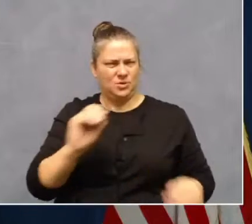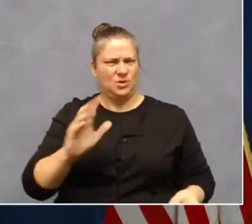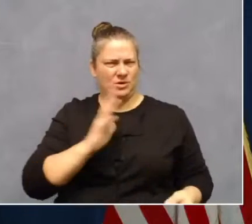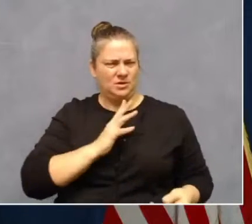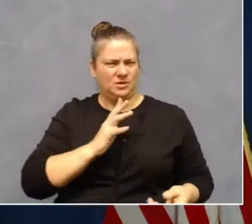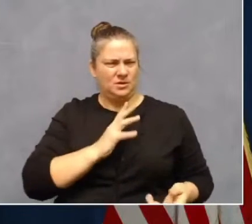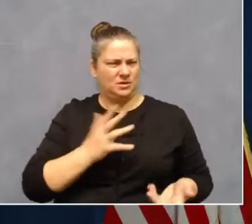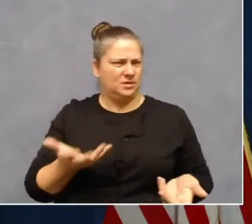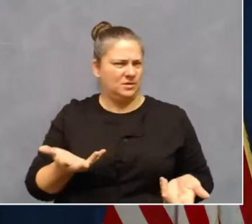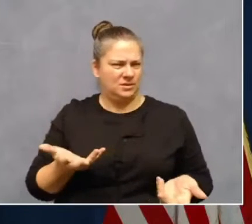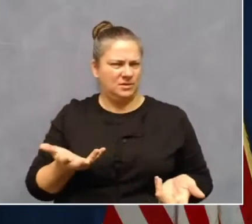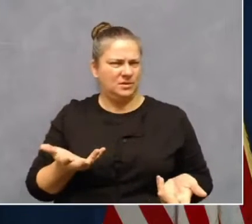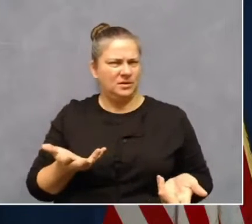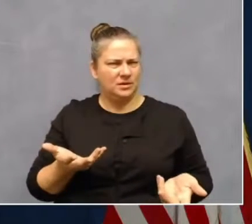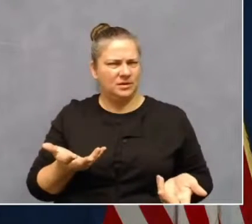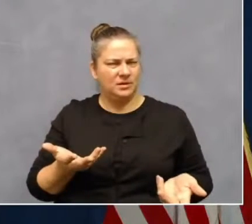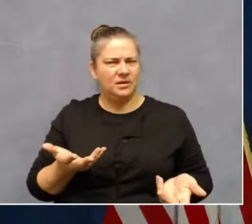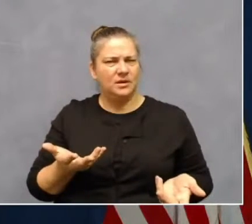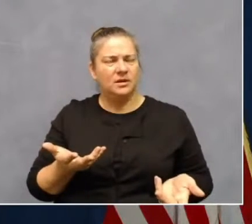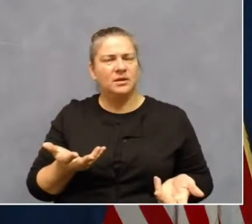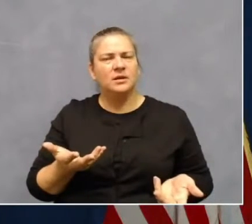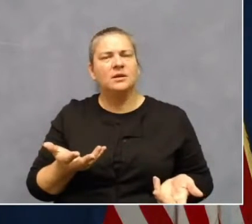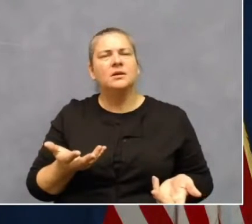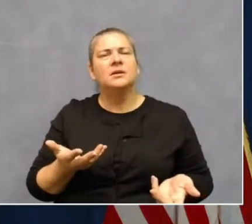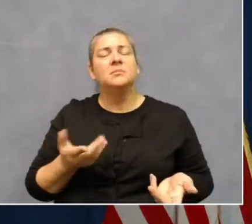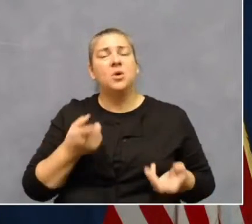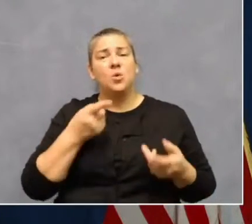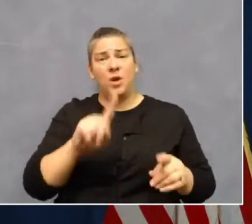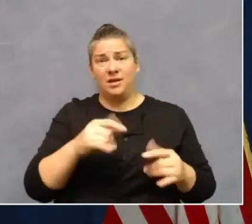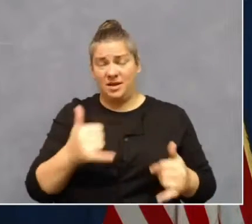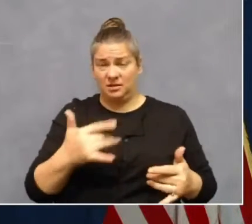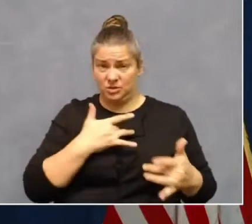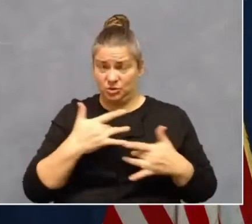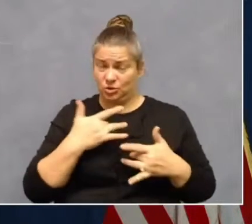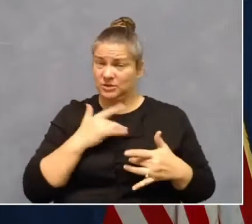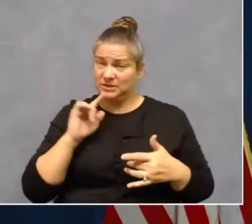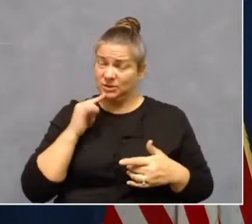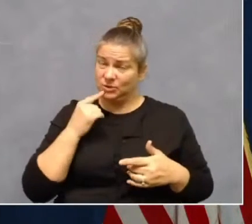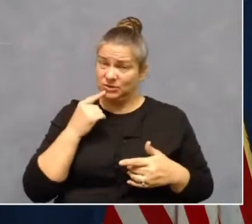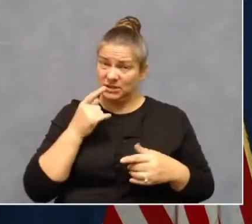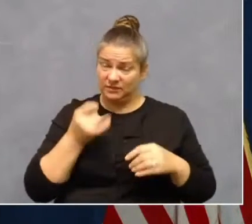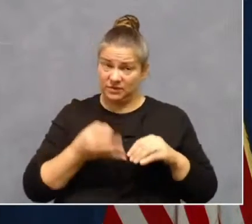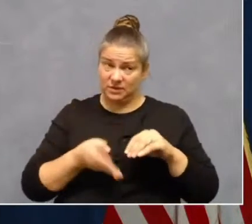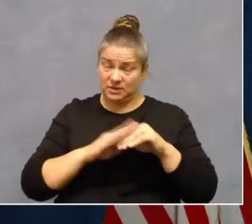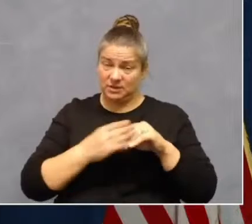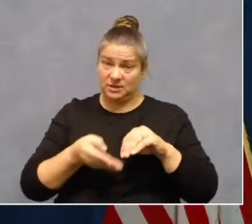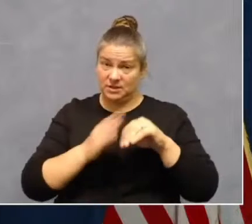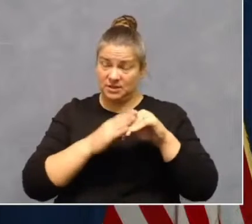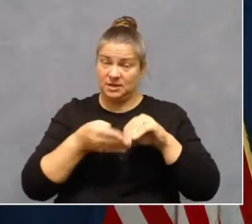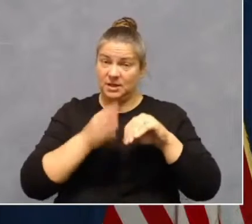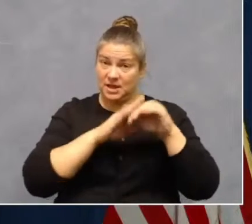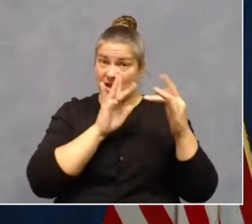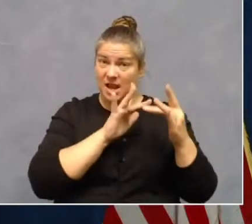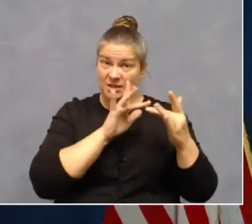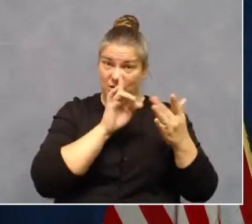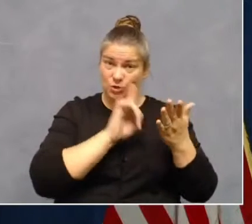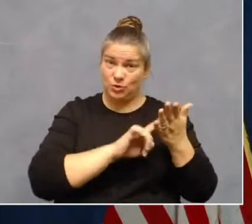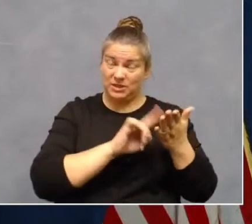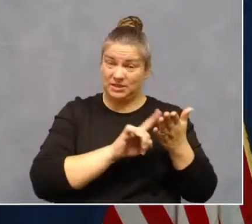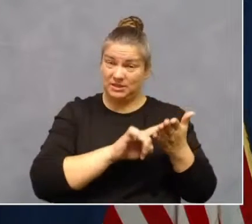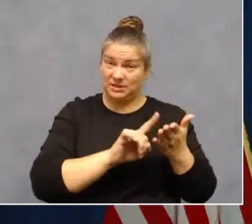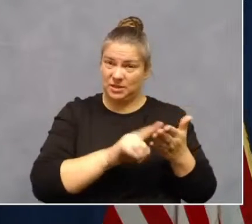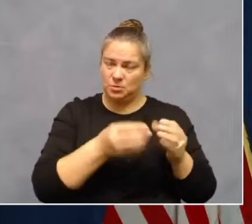But there is a serious concern that as the cases increase, contact tracing becomes more and more and more